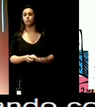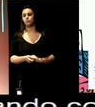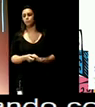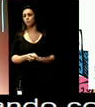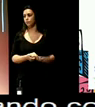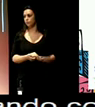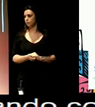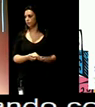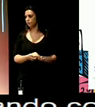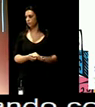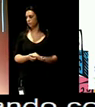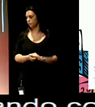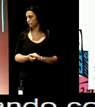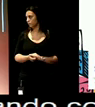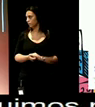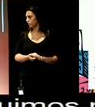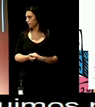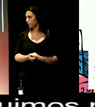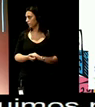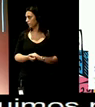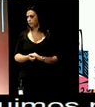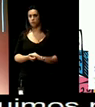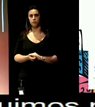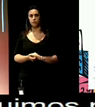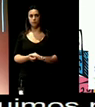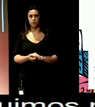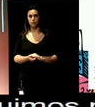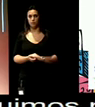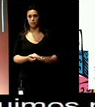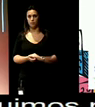sometimes we are dealing with obstacles.